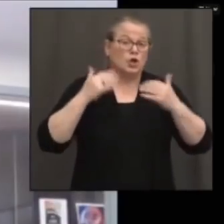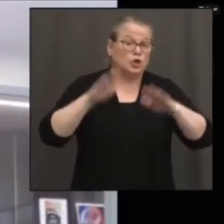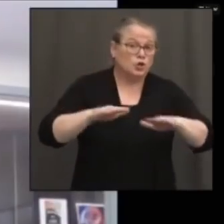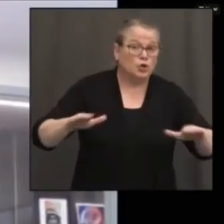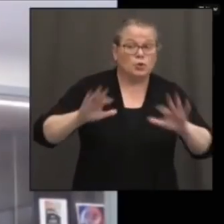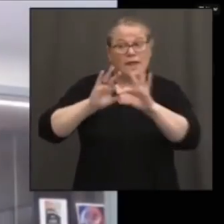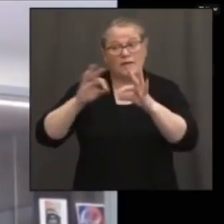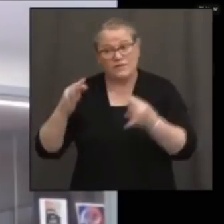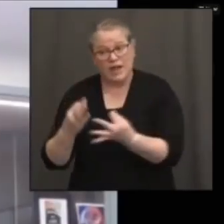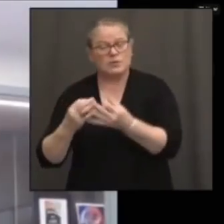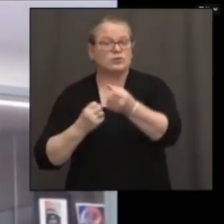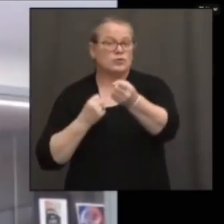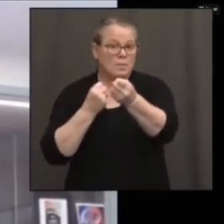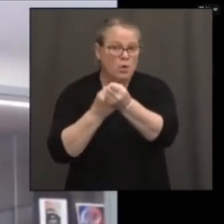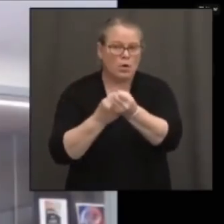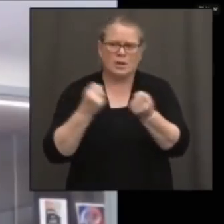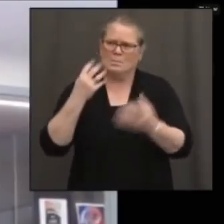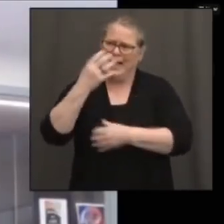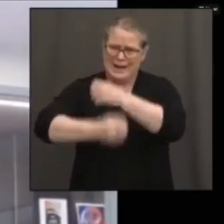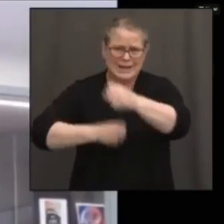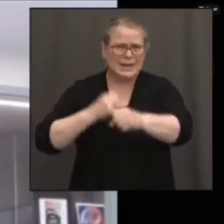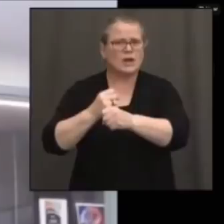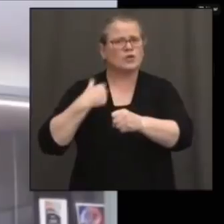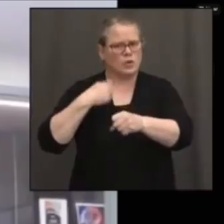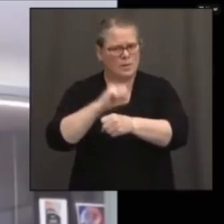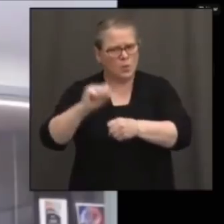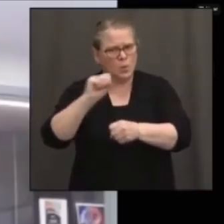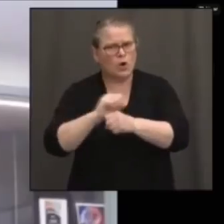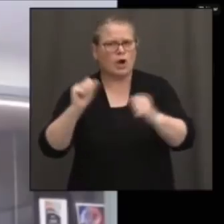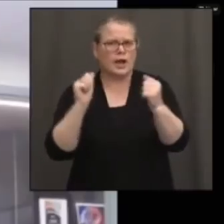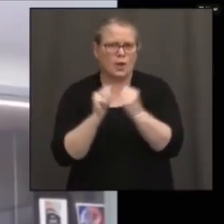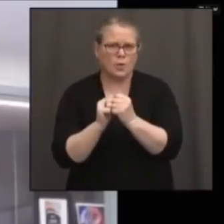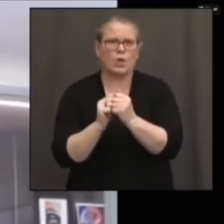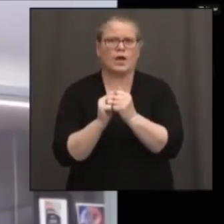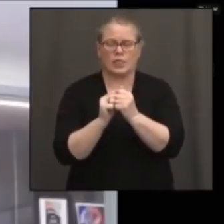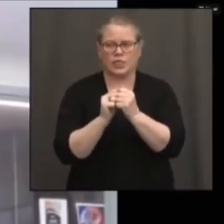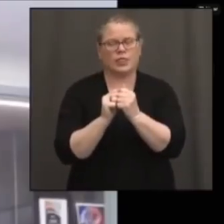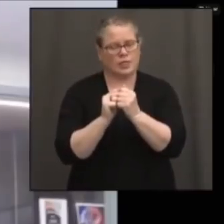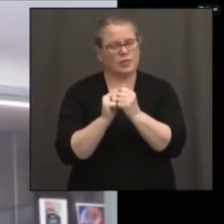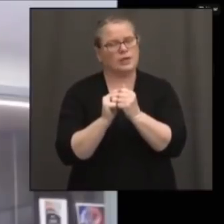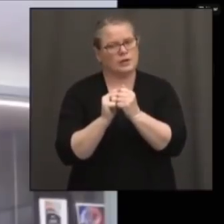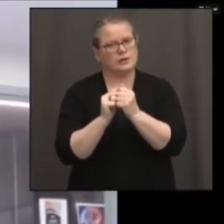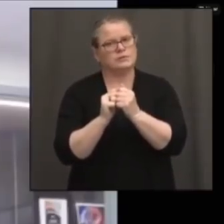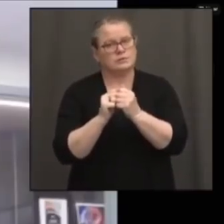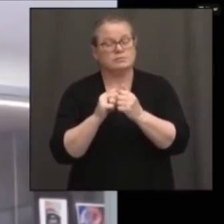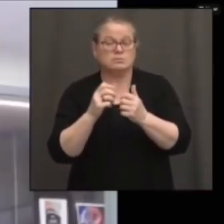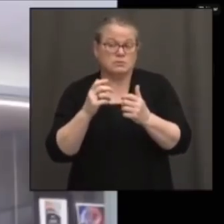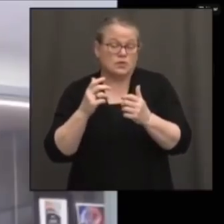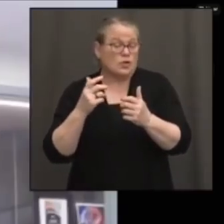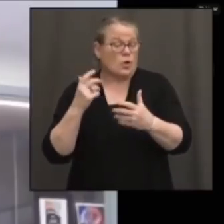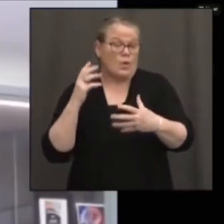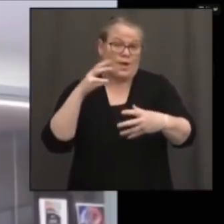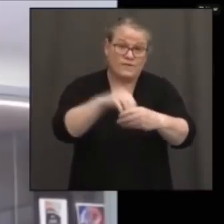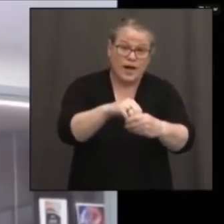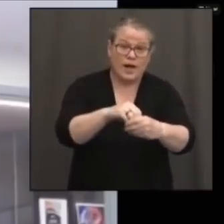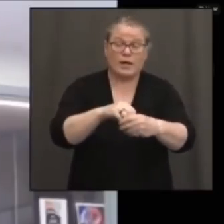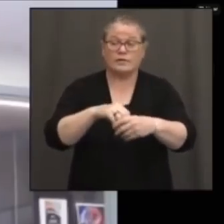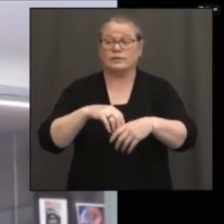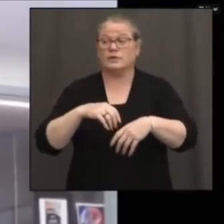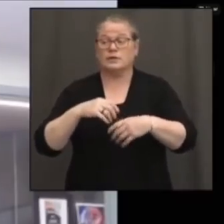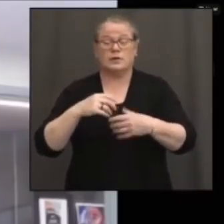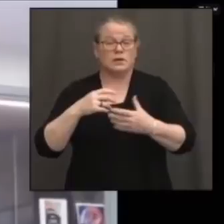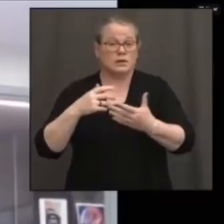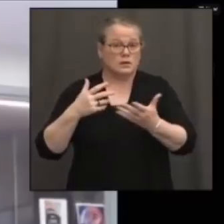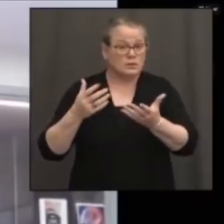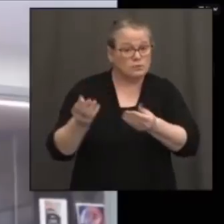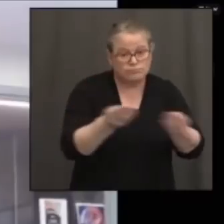meticulously cultivated over the years. And we are able to mediate and interrupt incidences